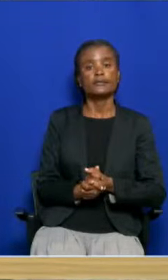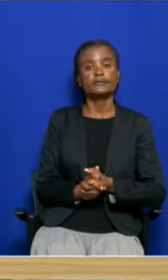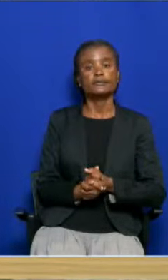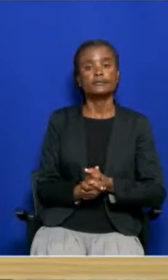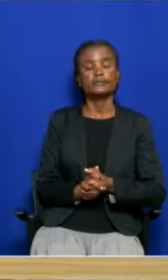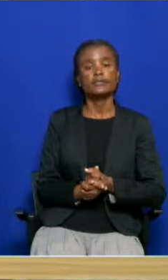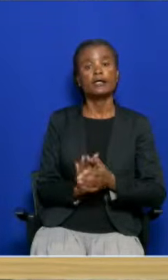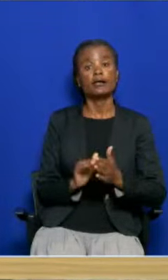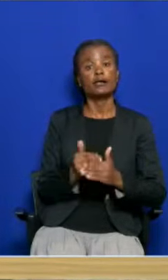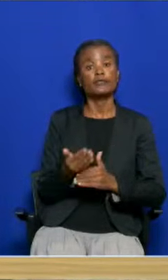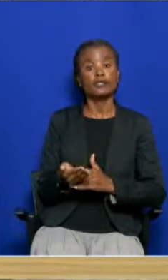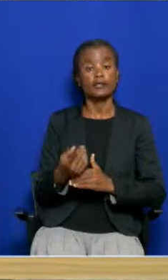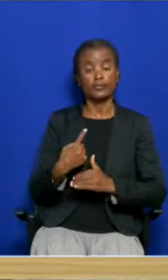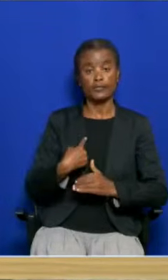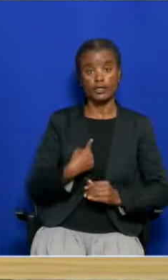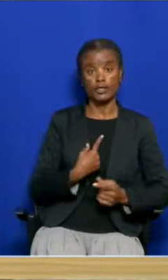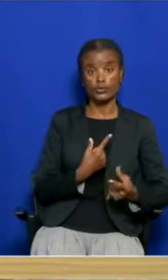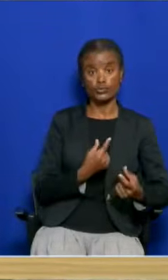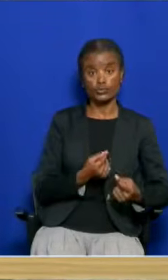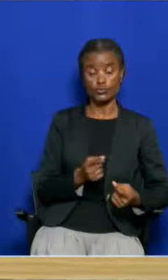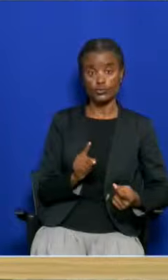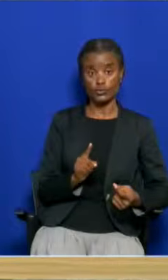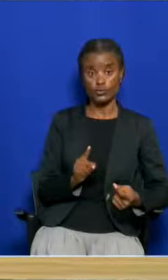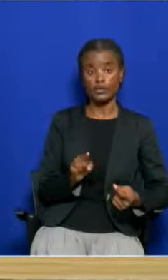went back telephonically